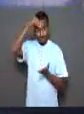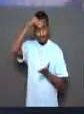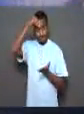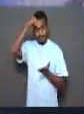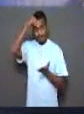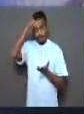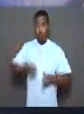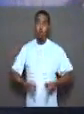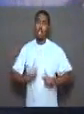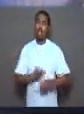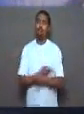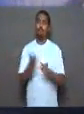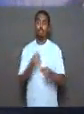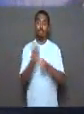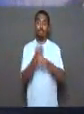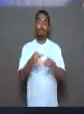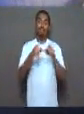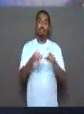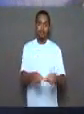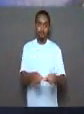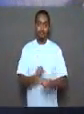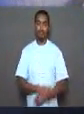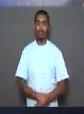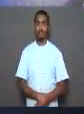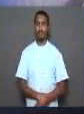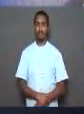learning to life outside of the classroom.